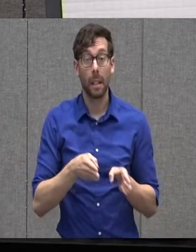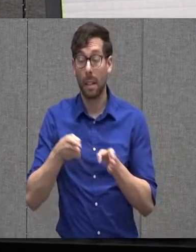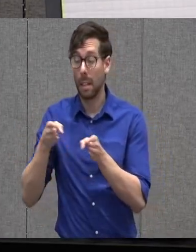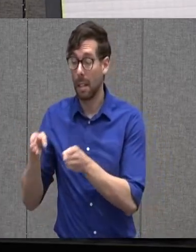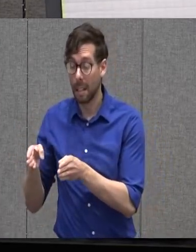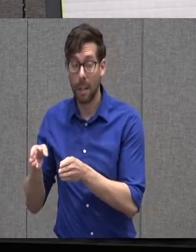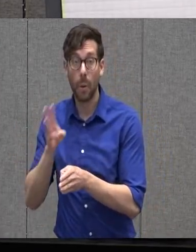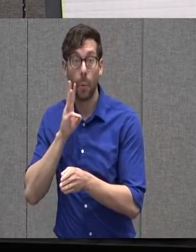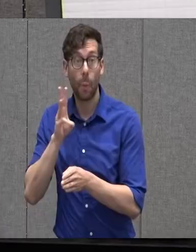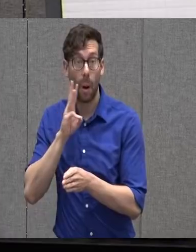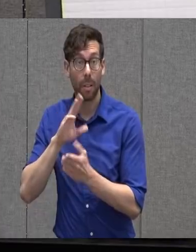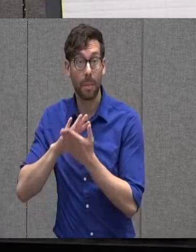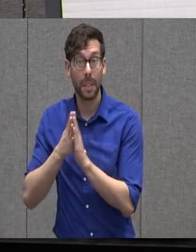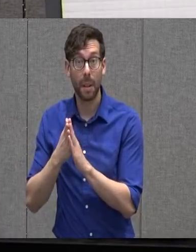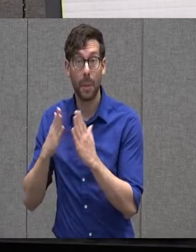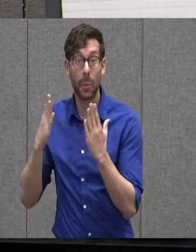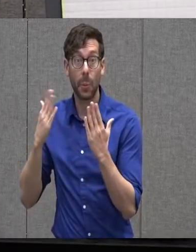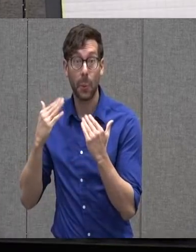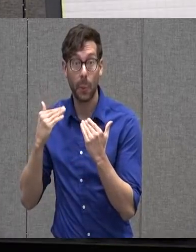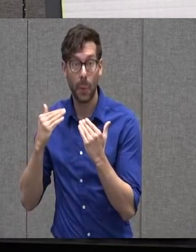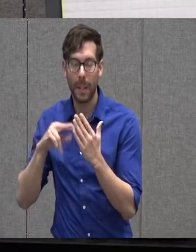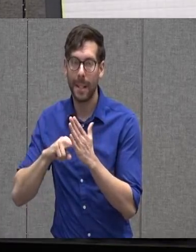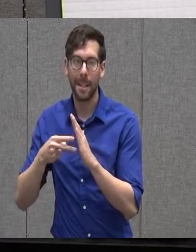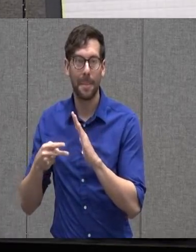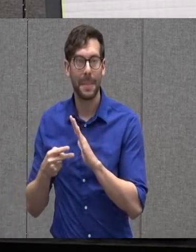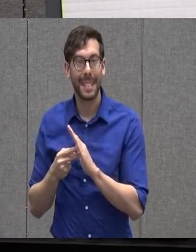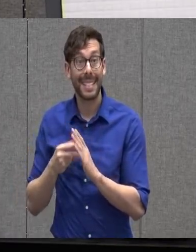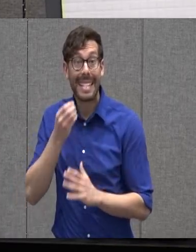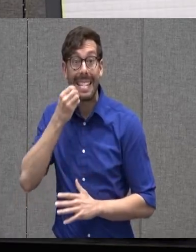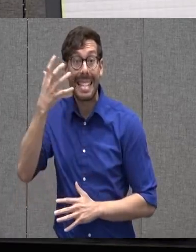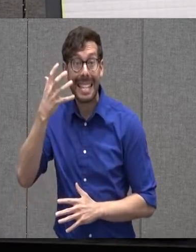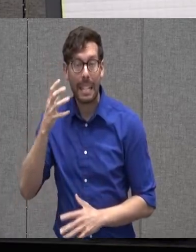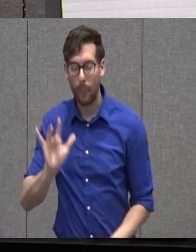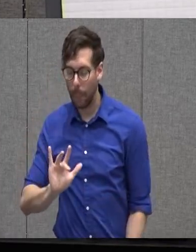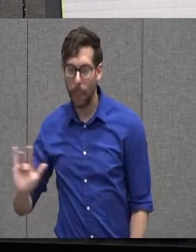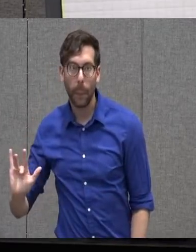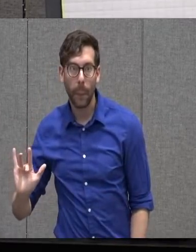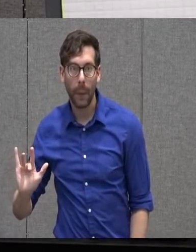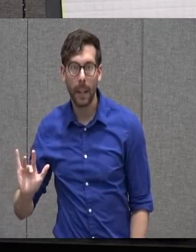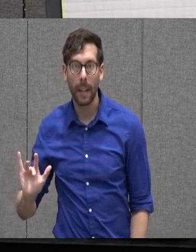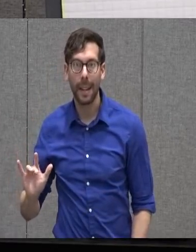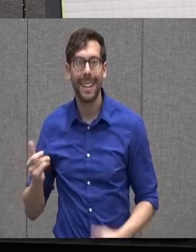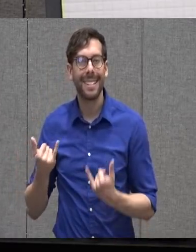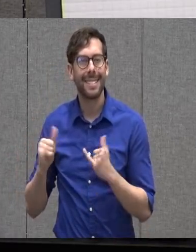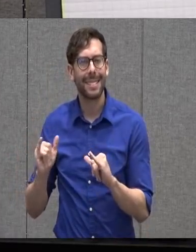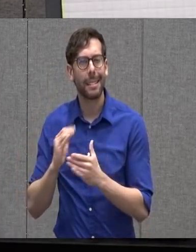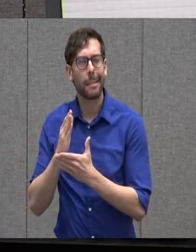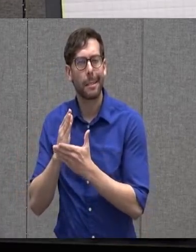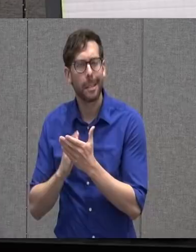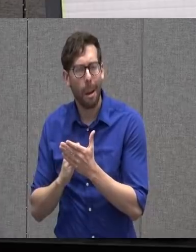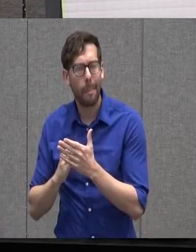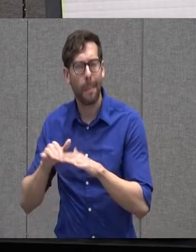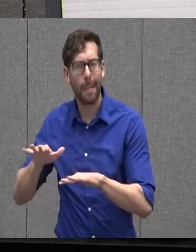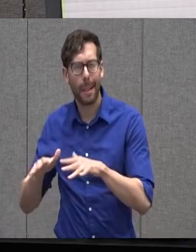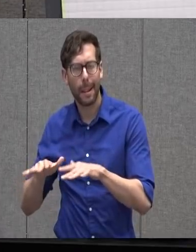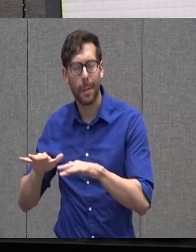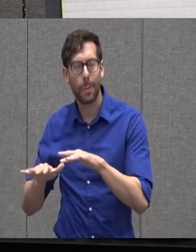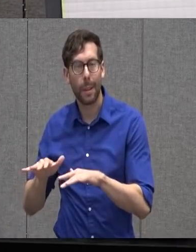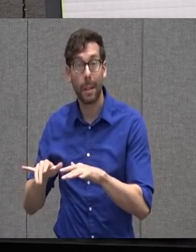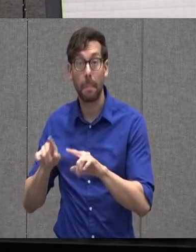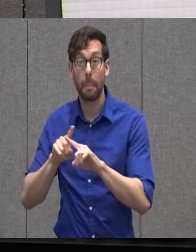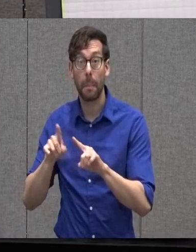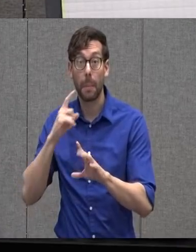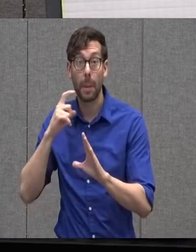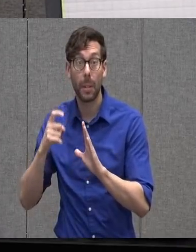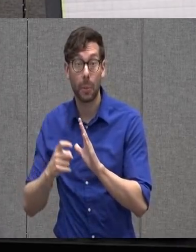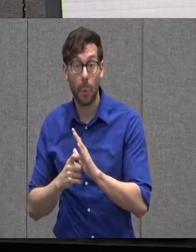water cool, I don't have any more heat. I still have some liquid, but I hope you can observe that I have less liquid than what I